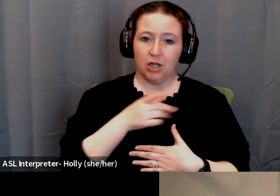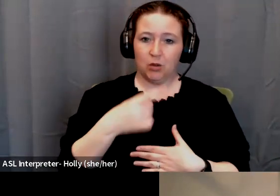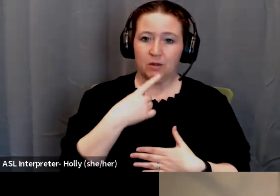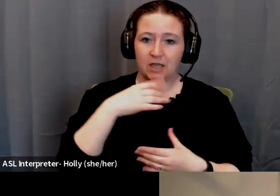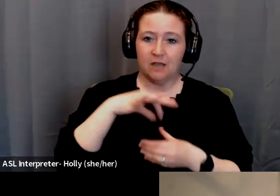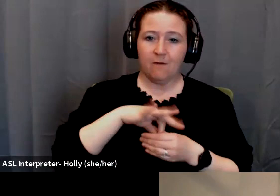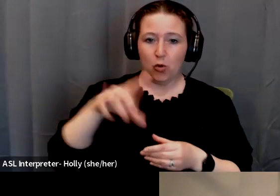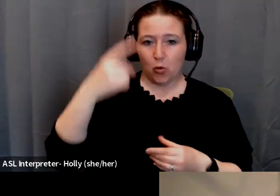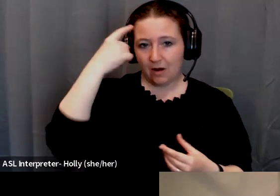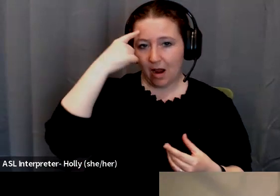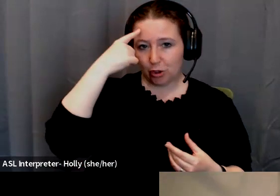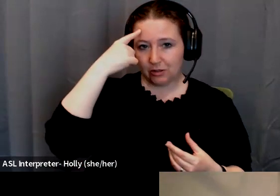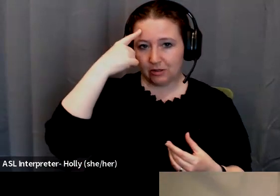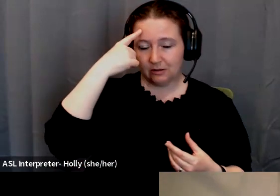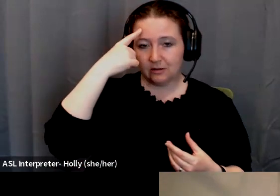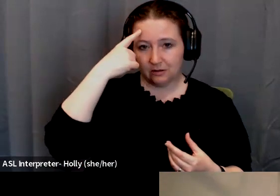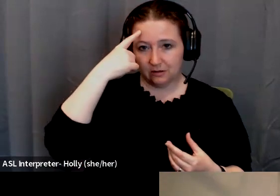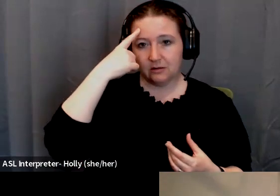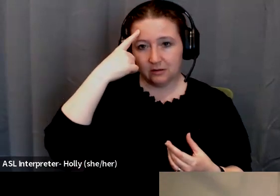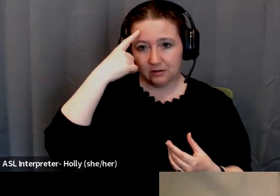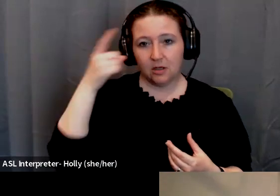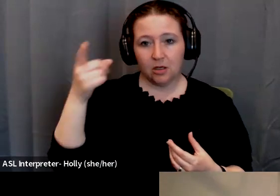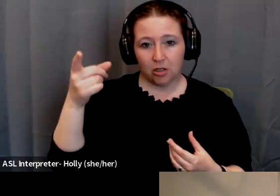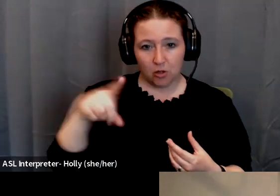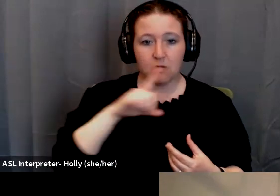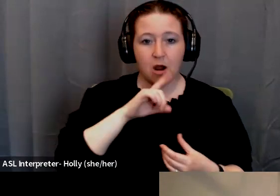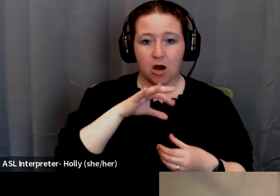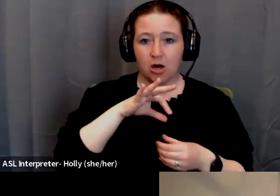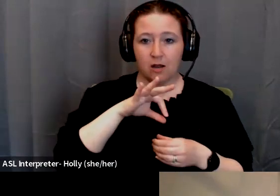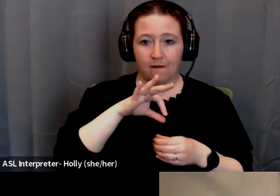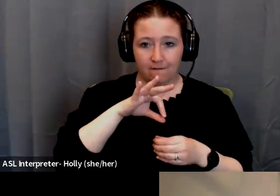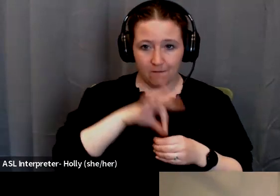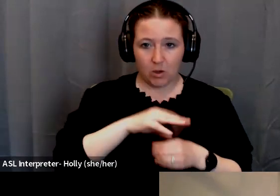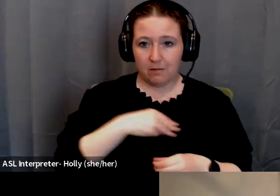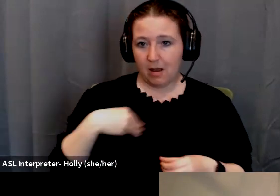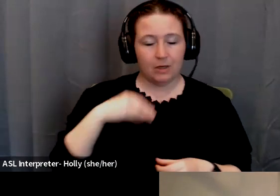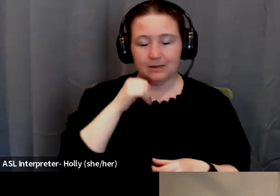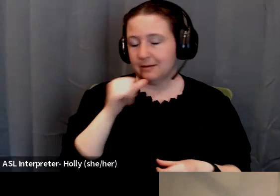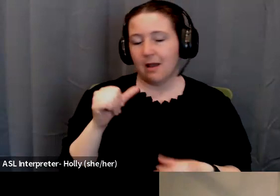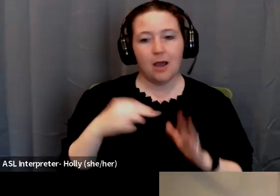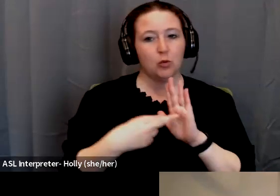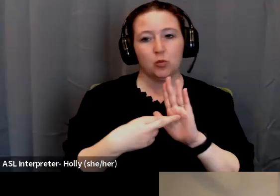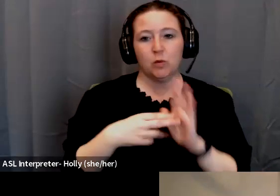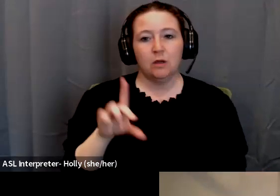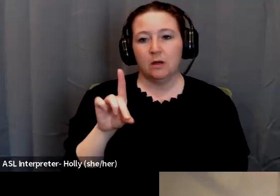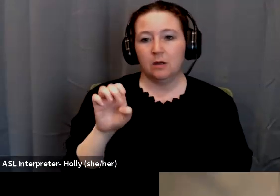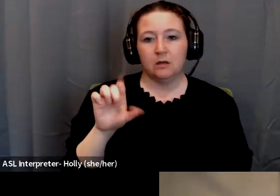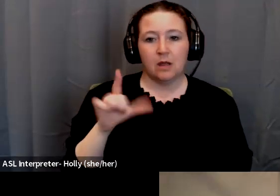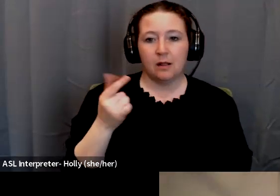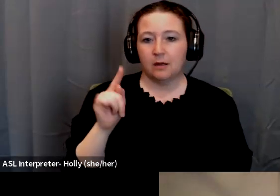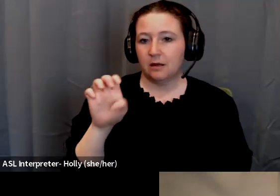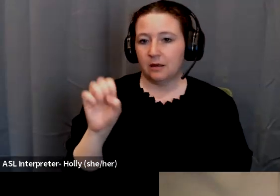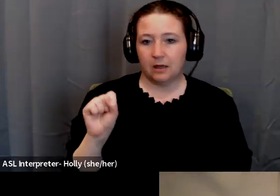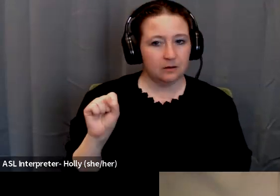your conscience. And you are voting members, you are not delegates. So you